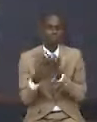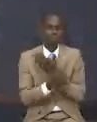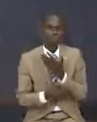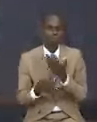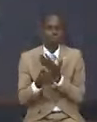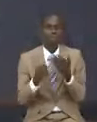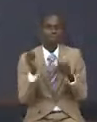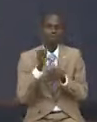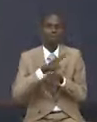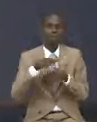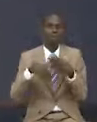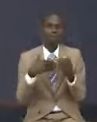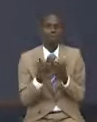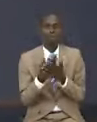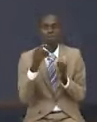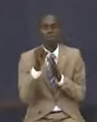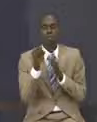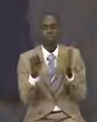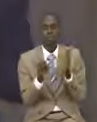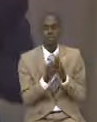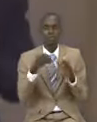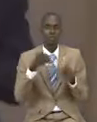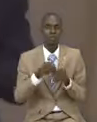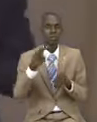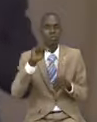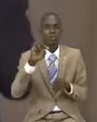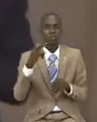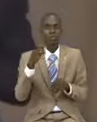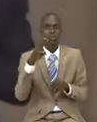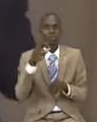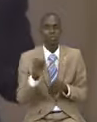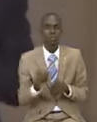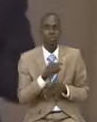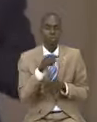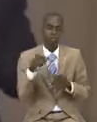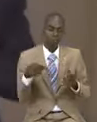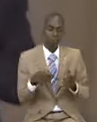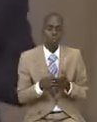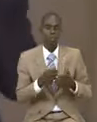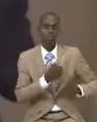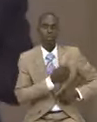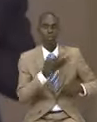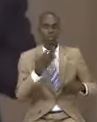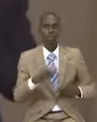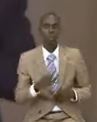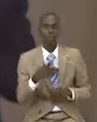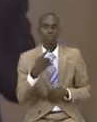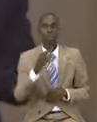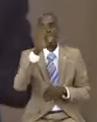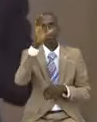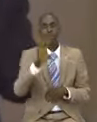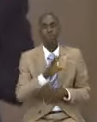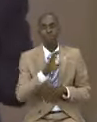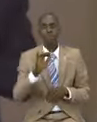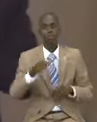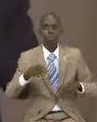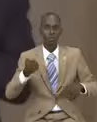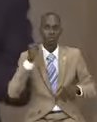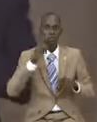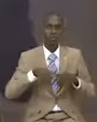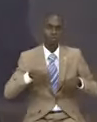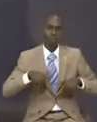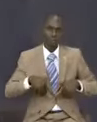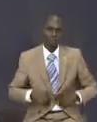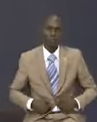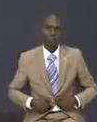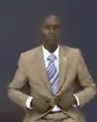Eventually, this soldier of the cross that refused to be tired because he has a youth-minded